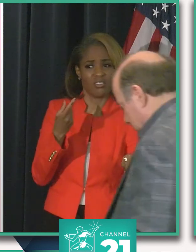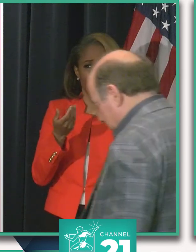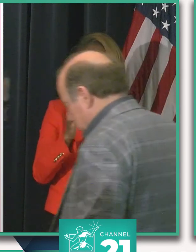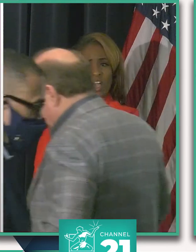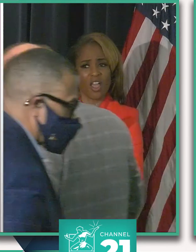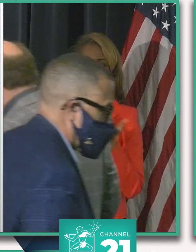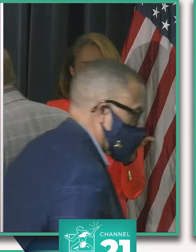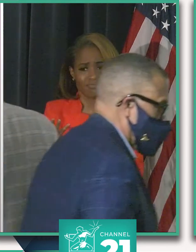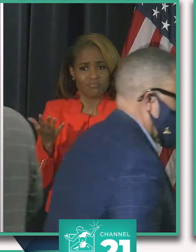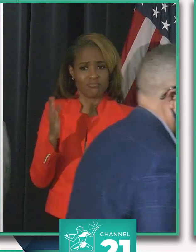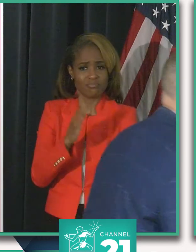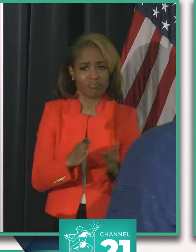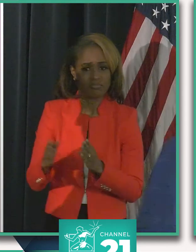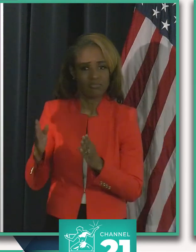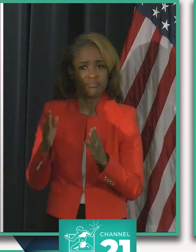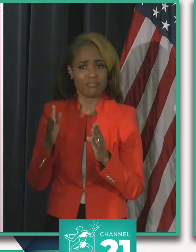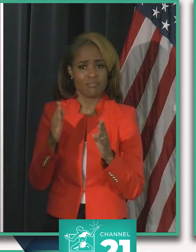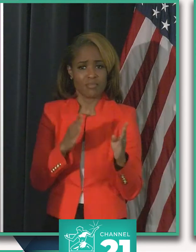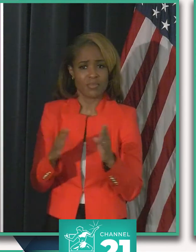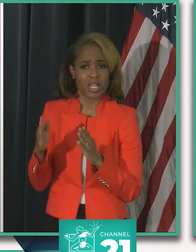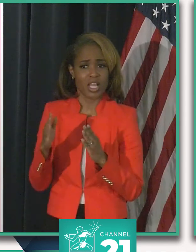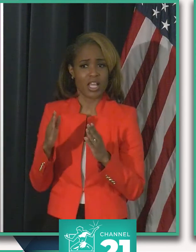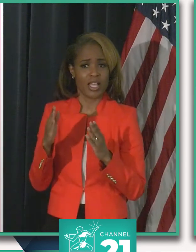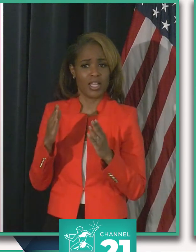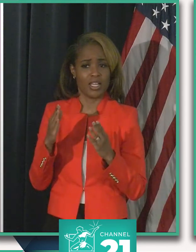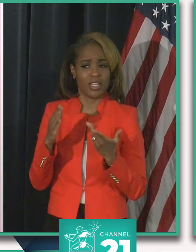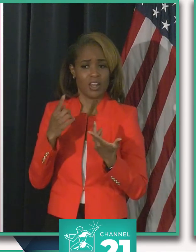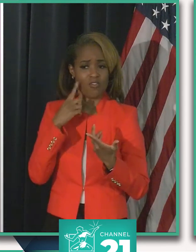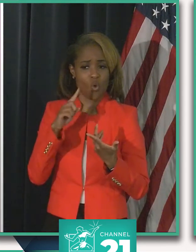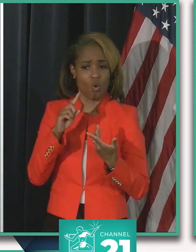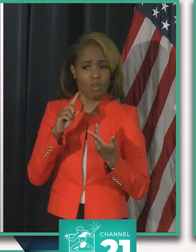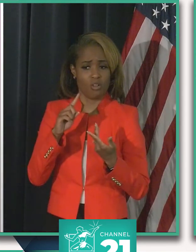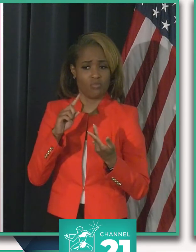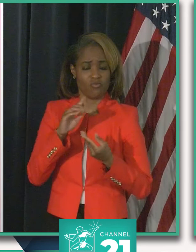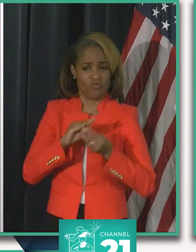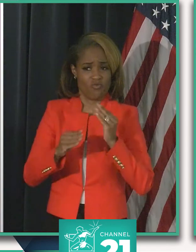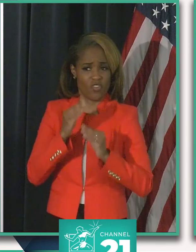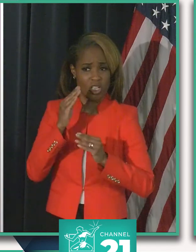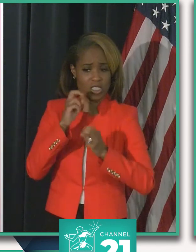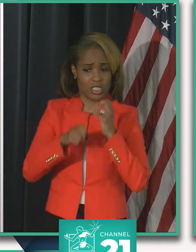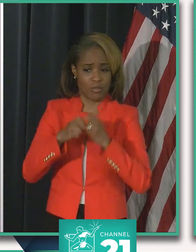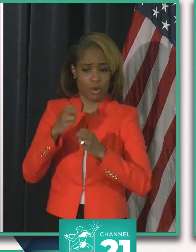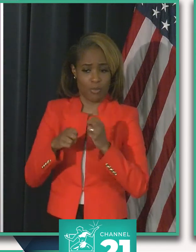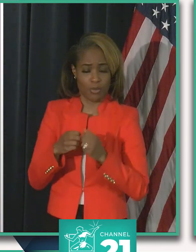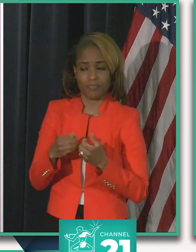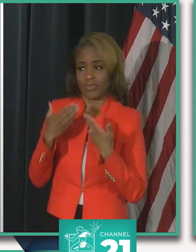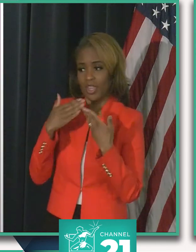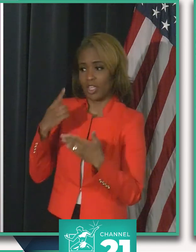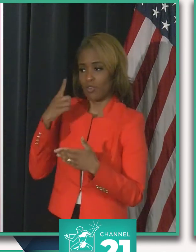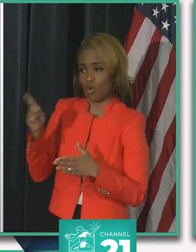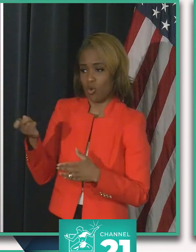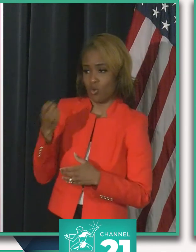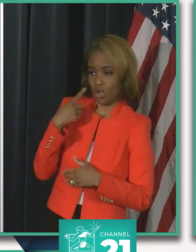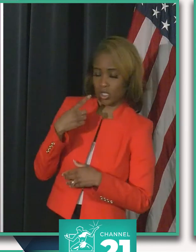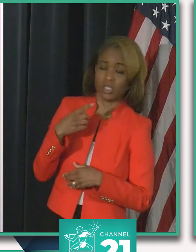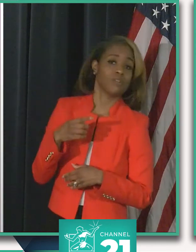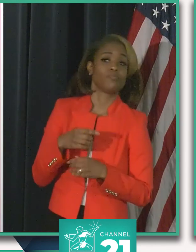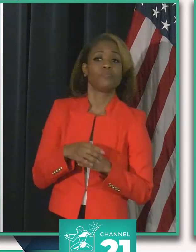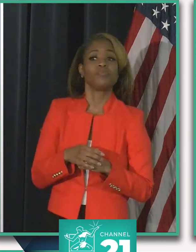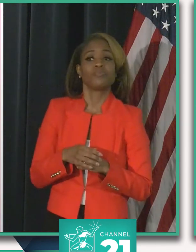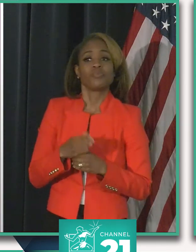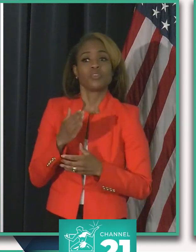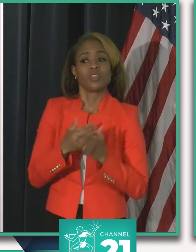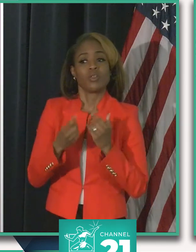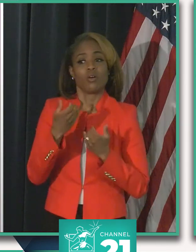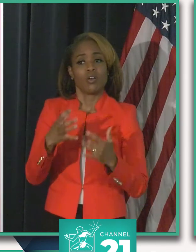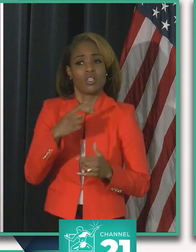be the plan that you guys have in correcting that? Thank you for your question. As was mentioned earlier,